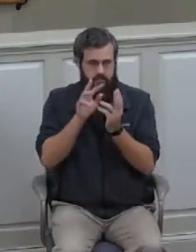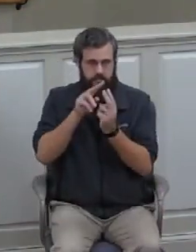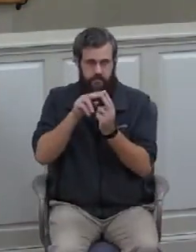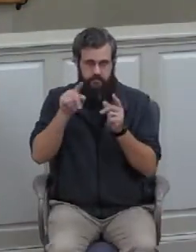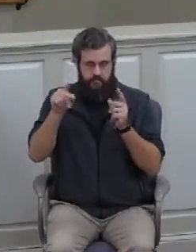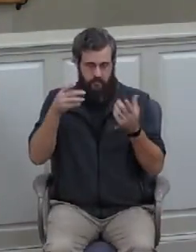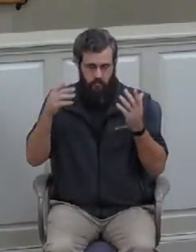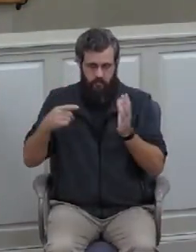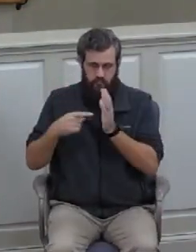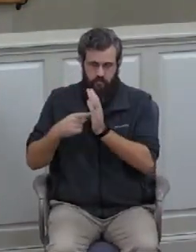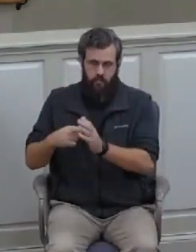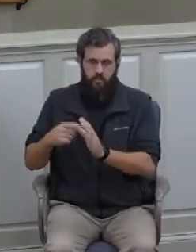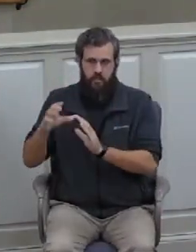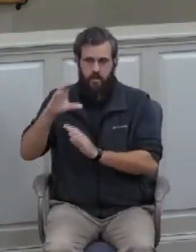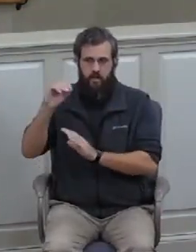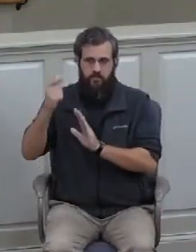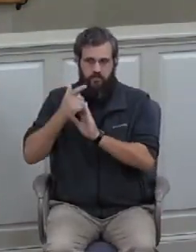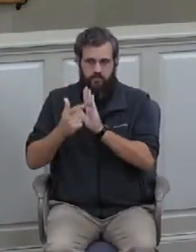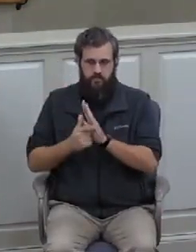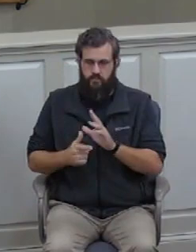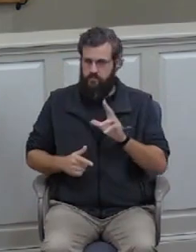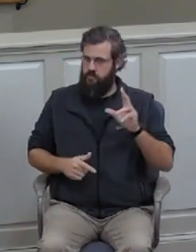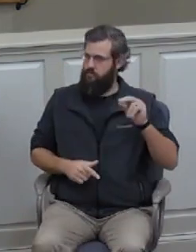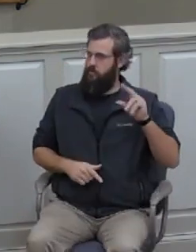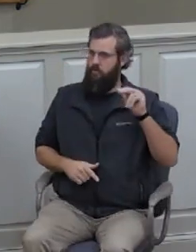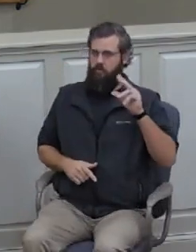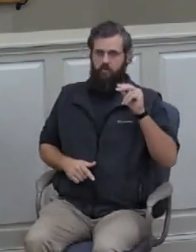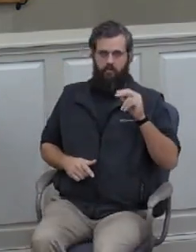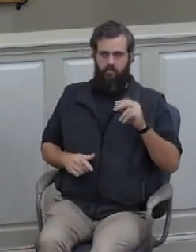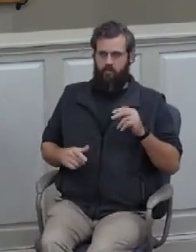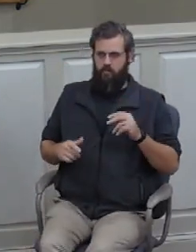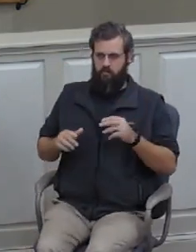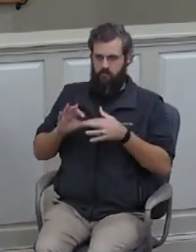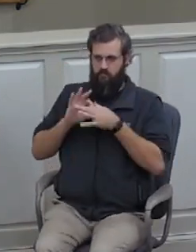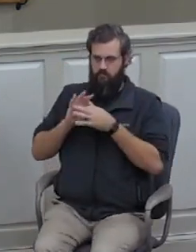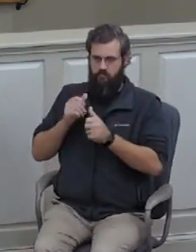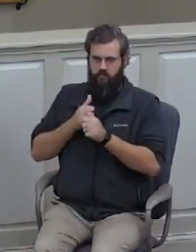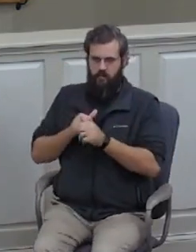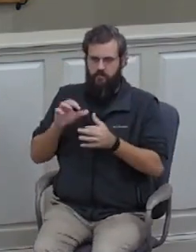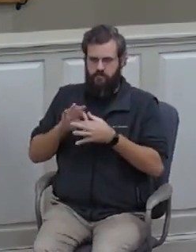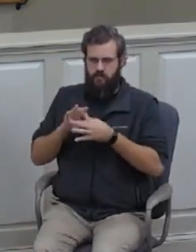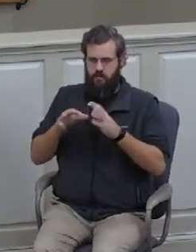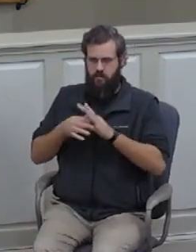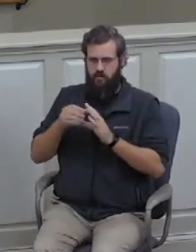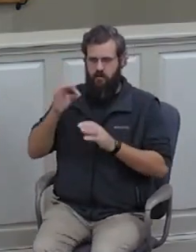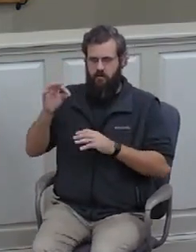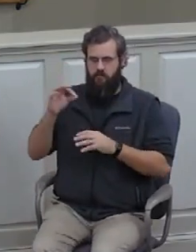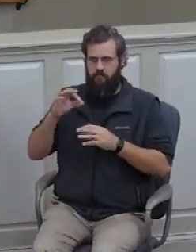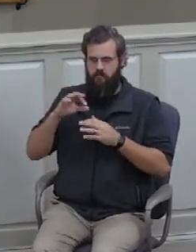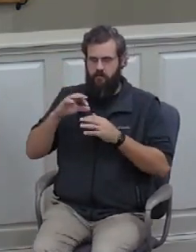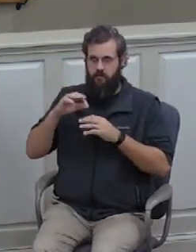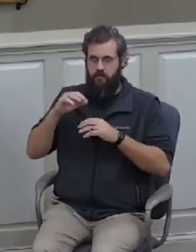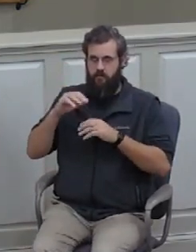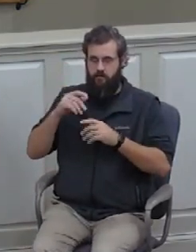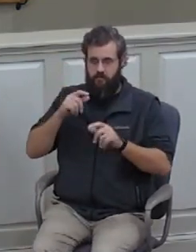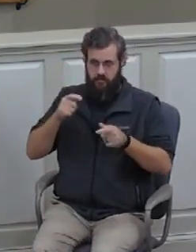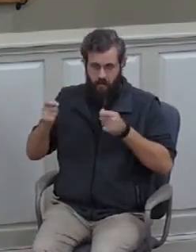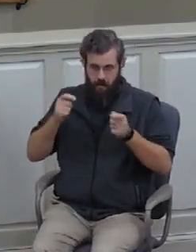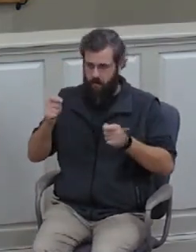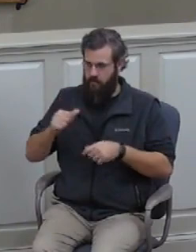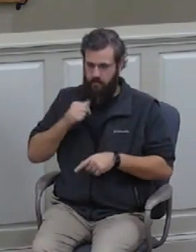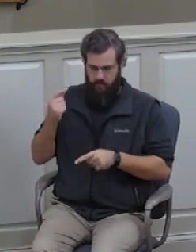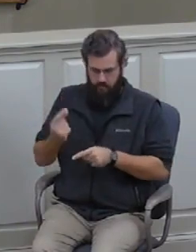and again, in our normal chain of command, it's inappropriate for us to do that before you take a look at it and give guidance